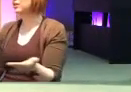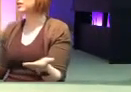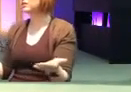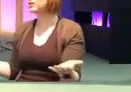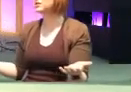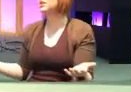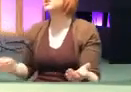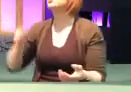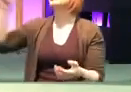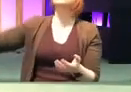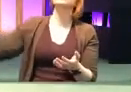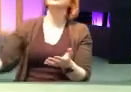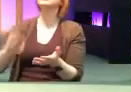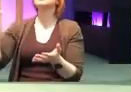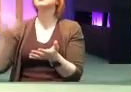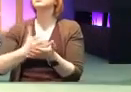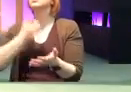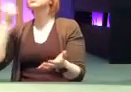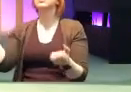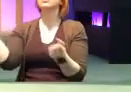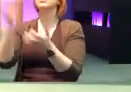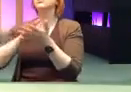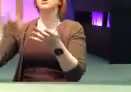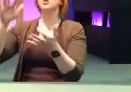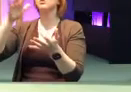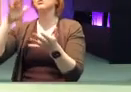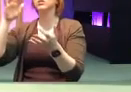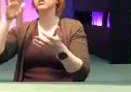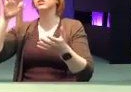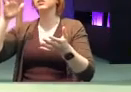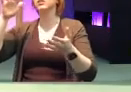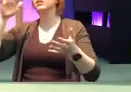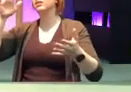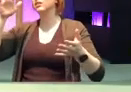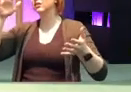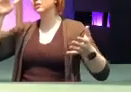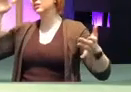things. You deserve the glory.